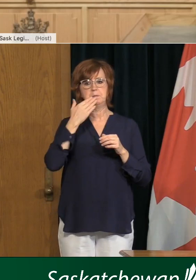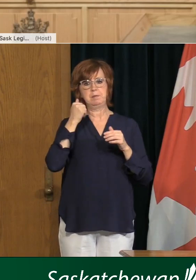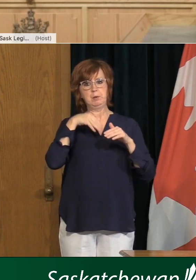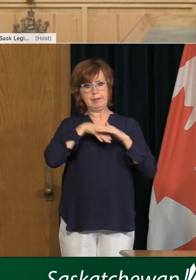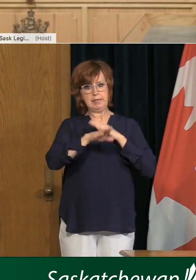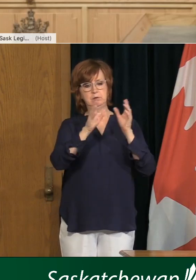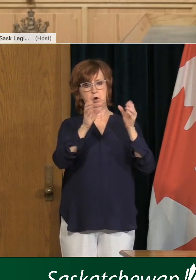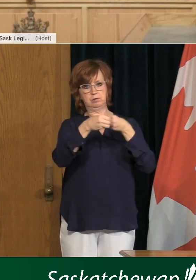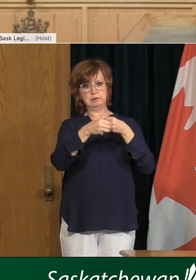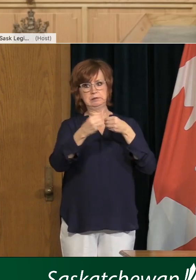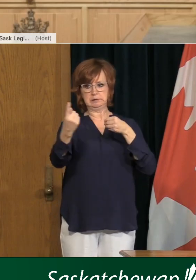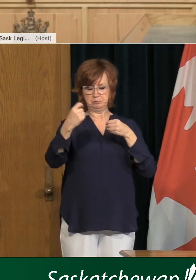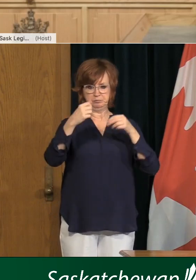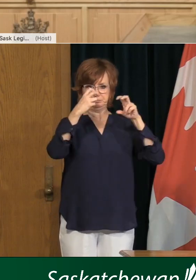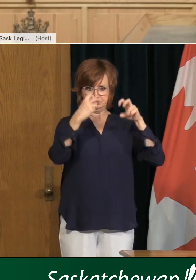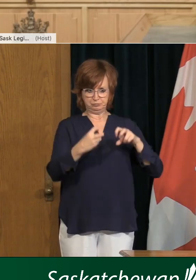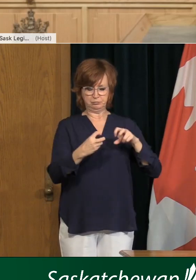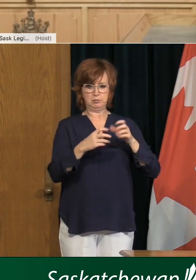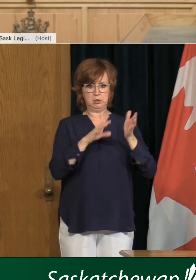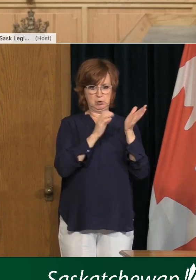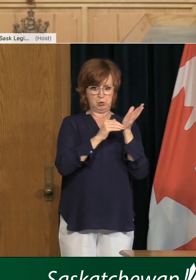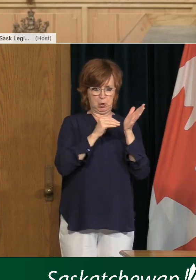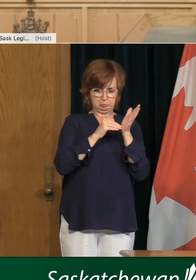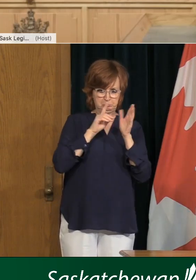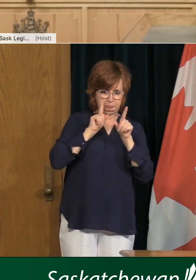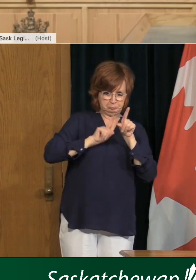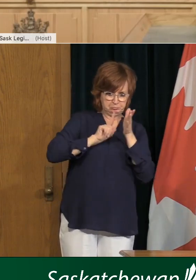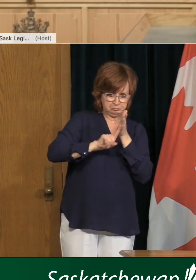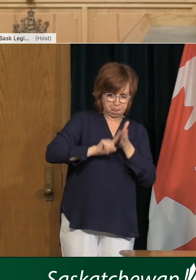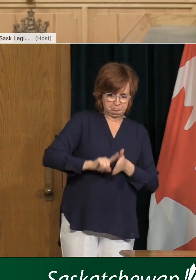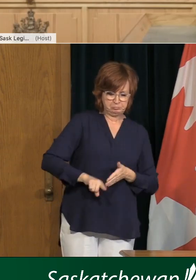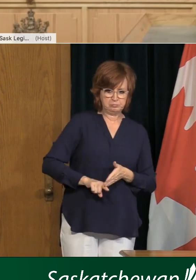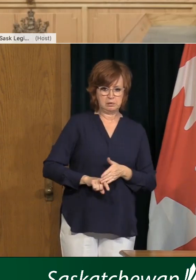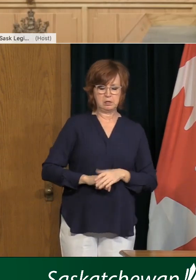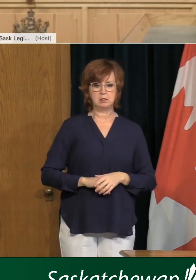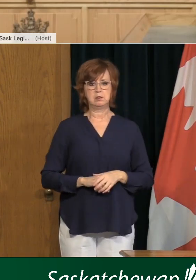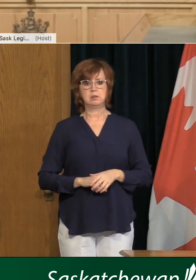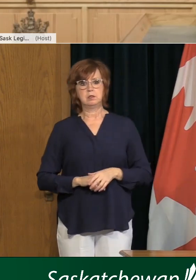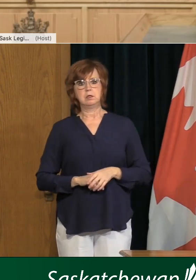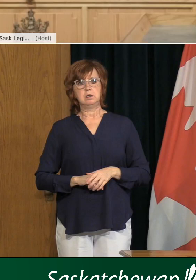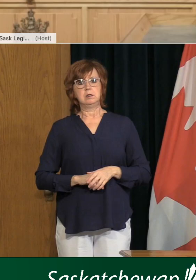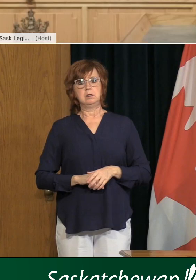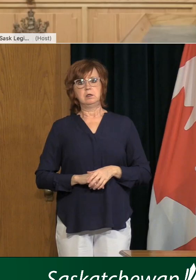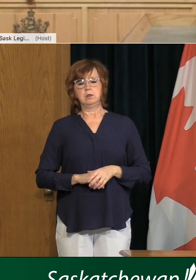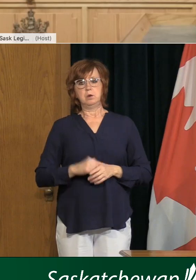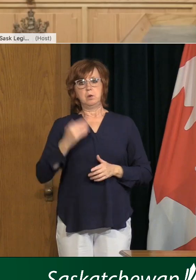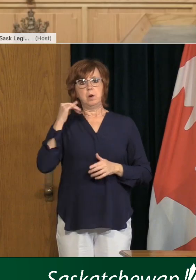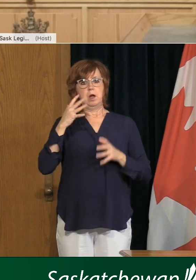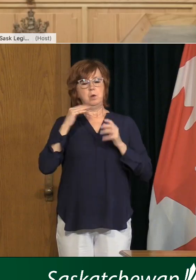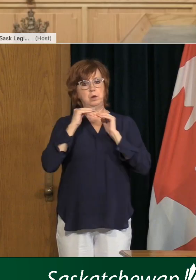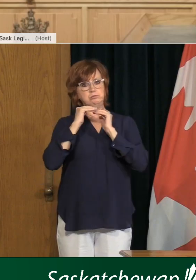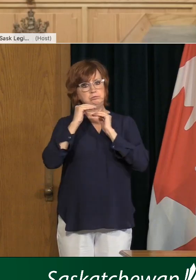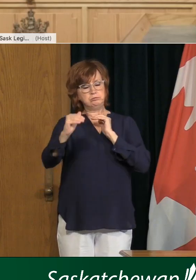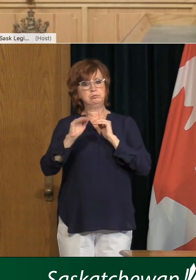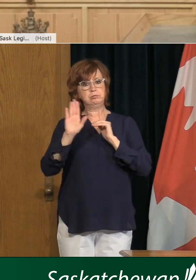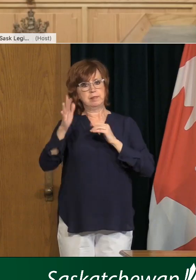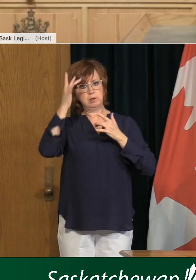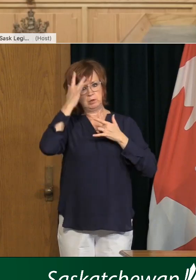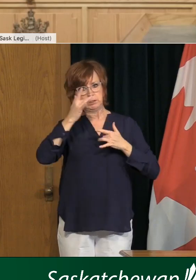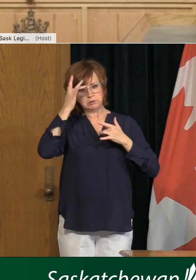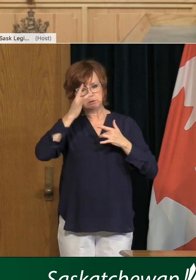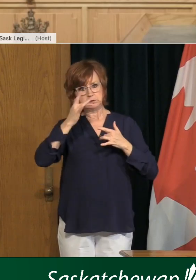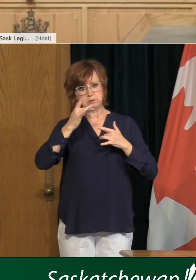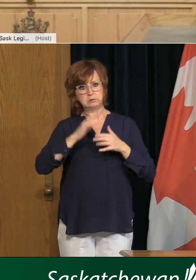could potentially lead to their decompensation and escalation of their illness to the point where they need further